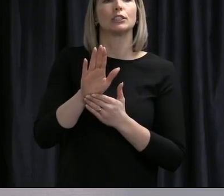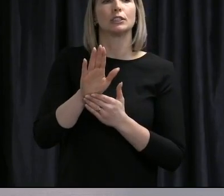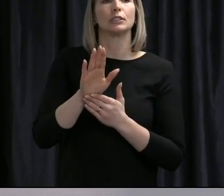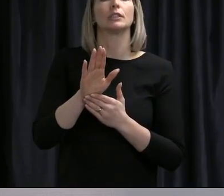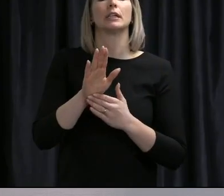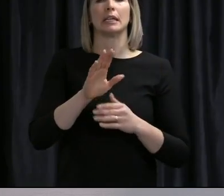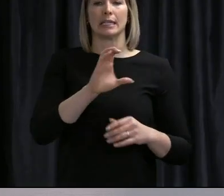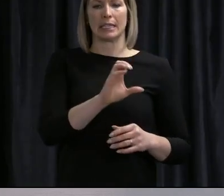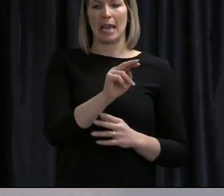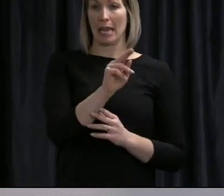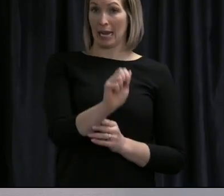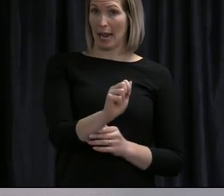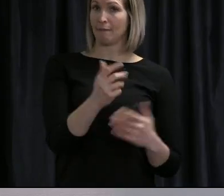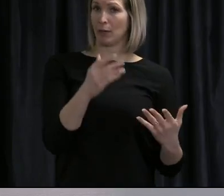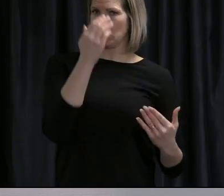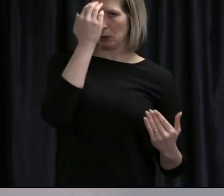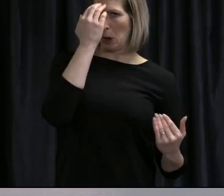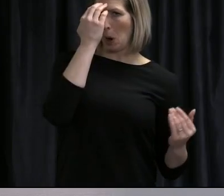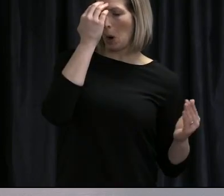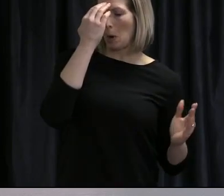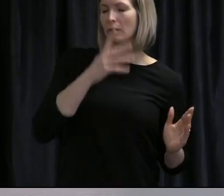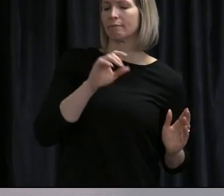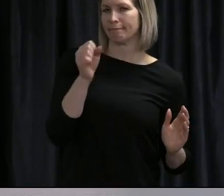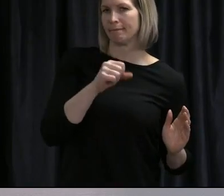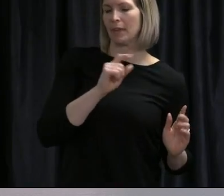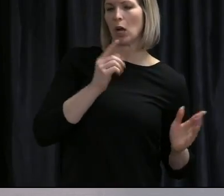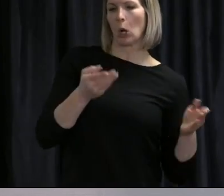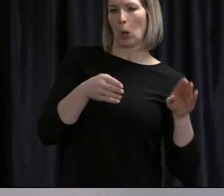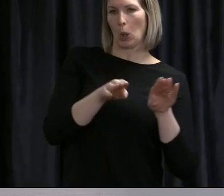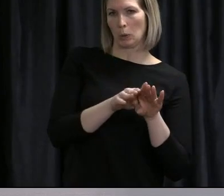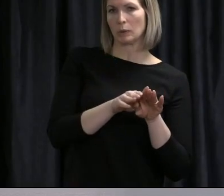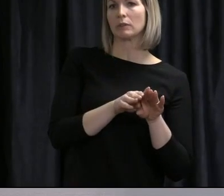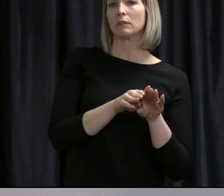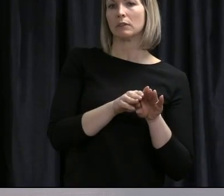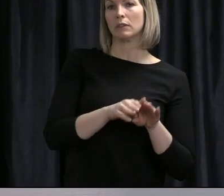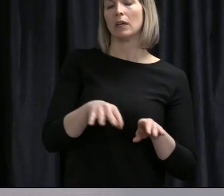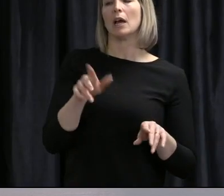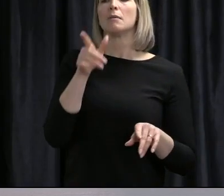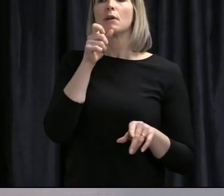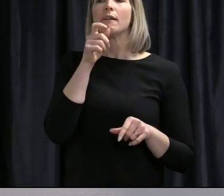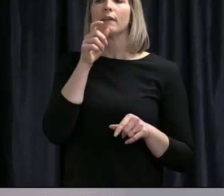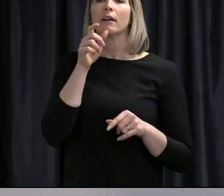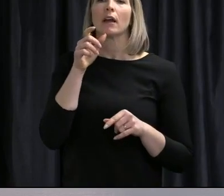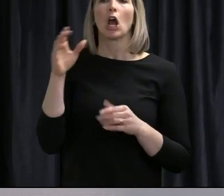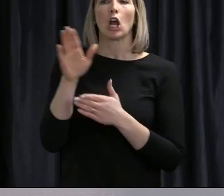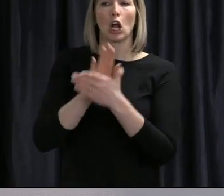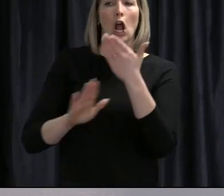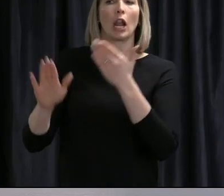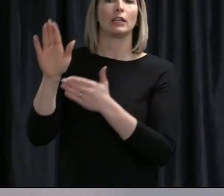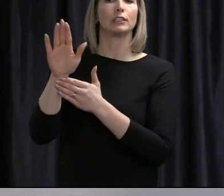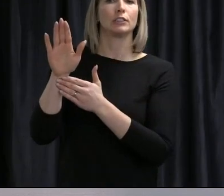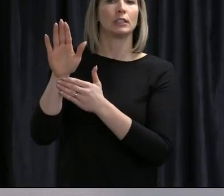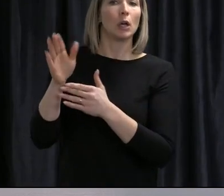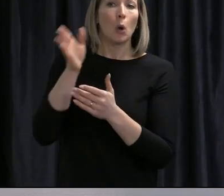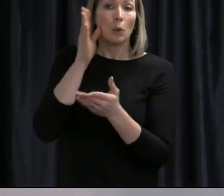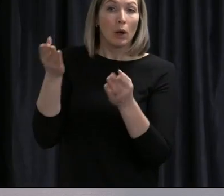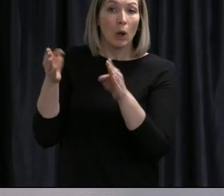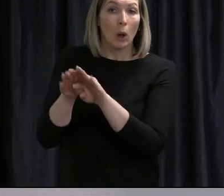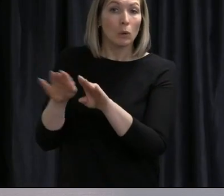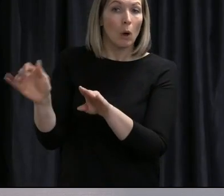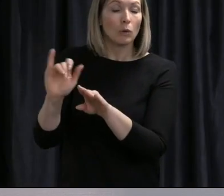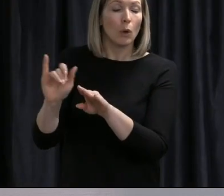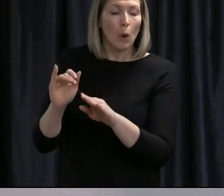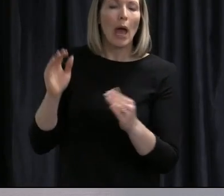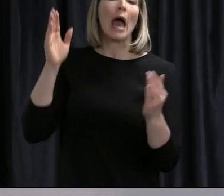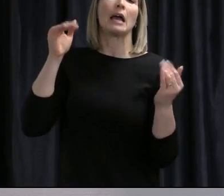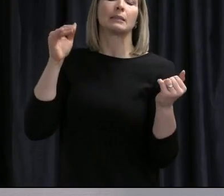in CNA, as I just mentioned, and we want to work with the private, colleges as well. We expect, that everyone will follow suit here,